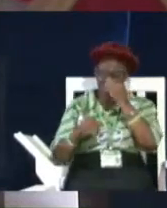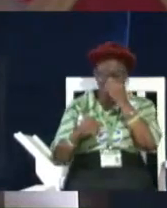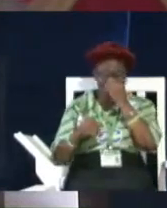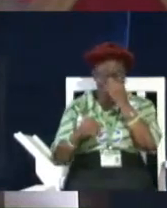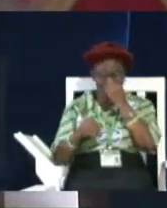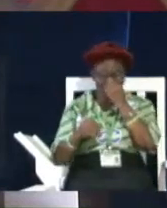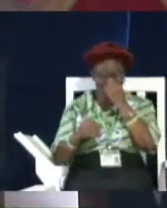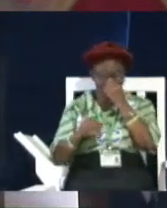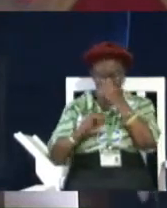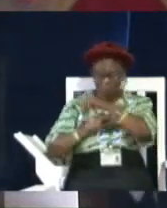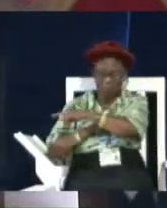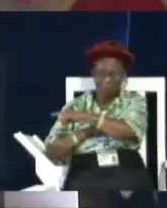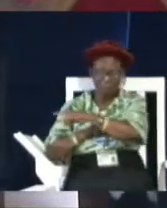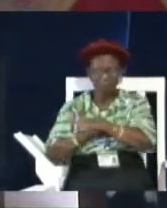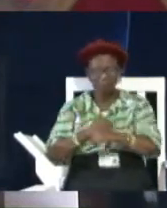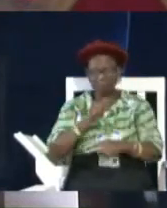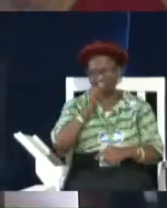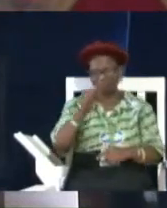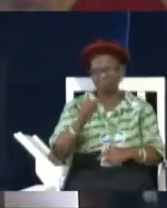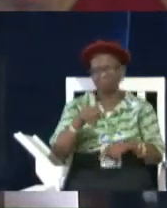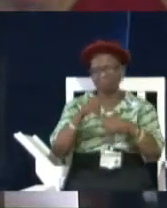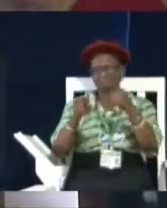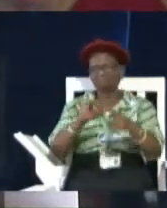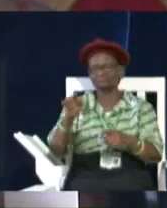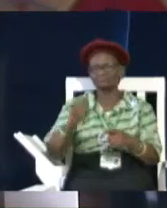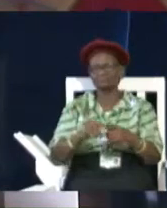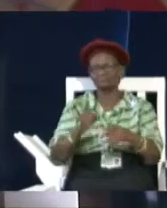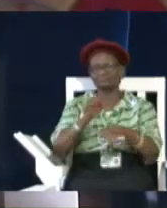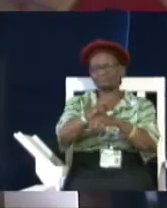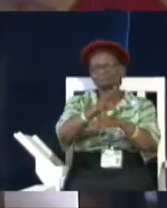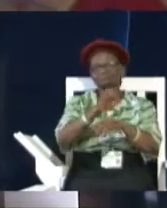I'm going to advise you